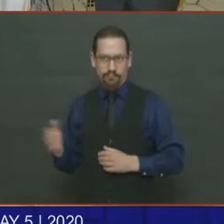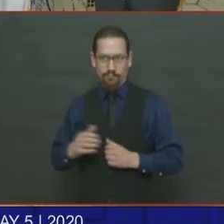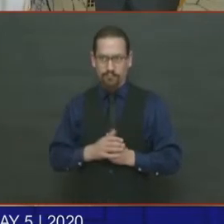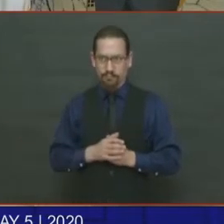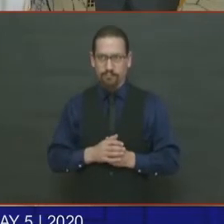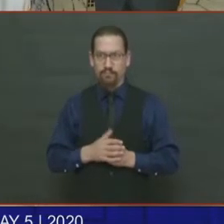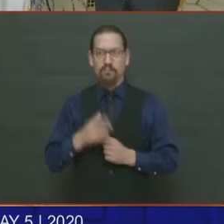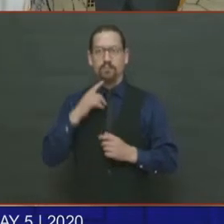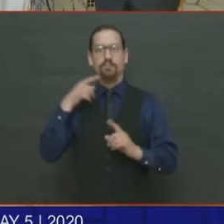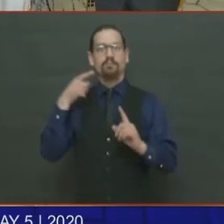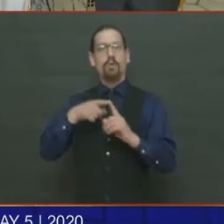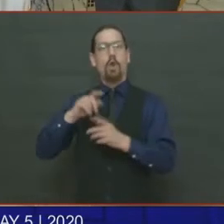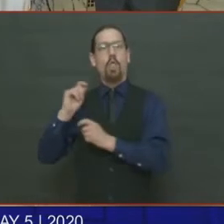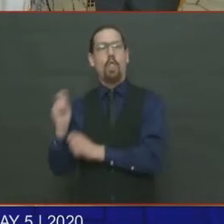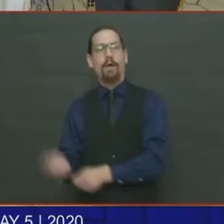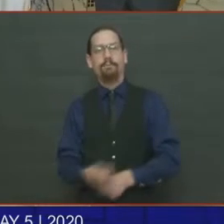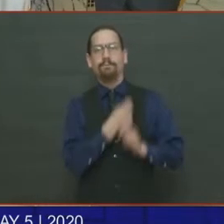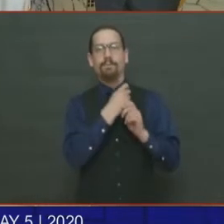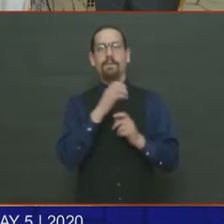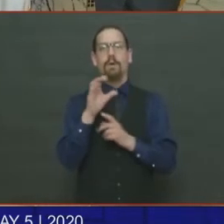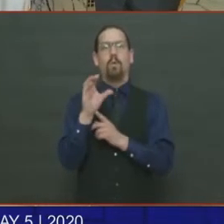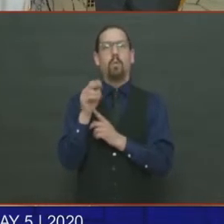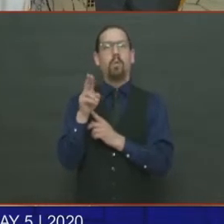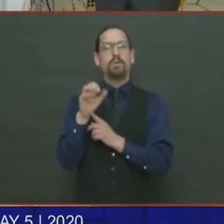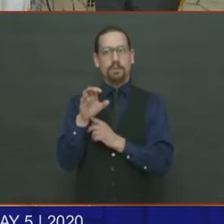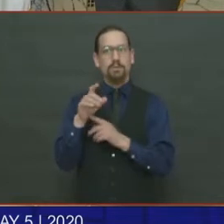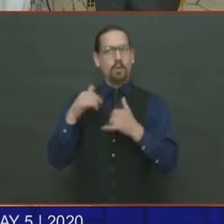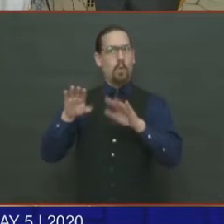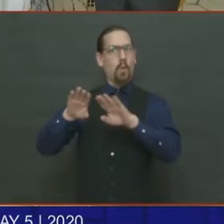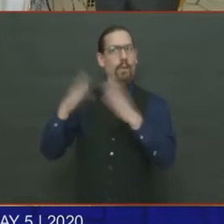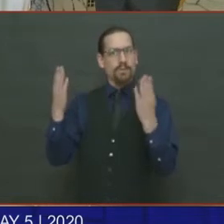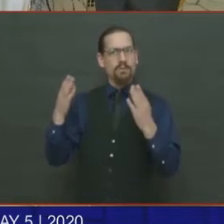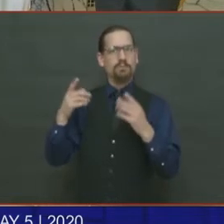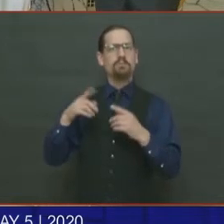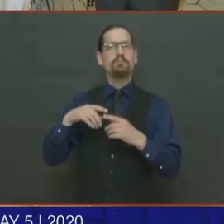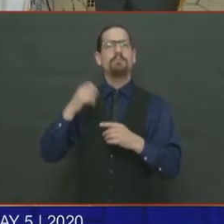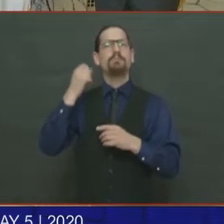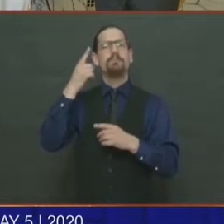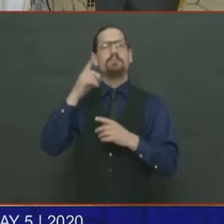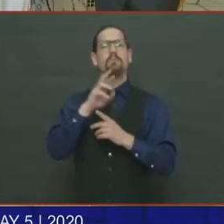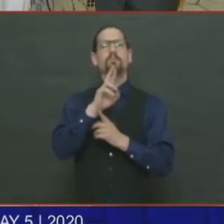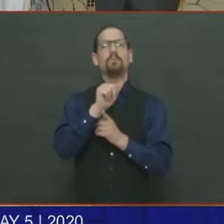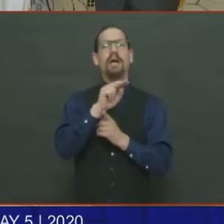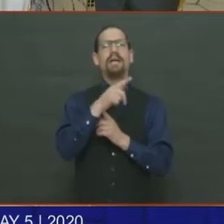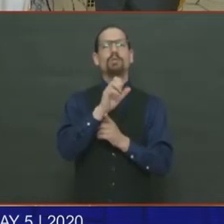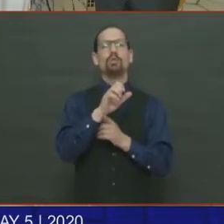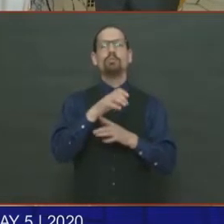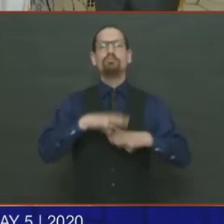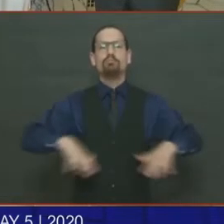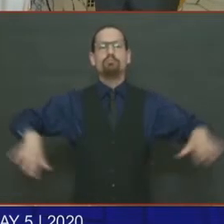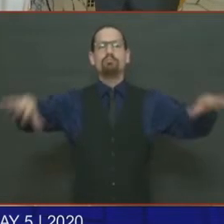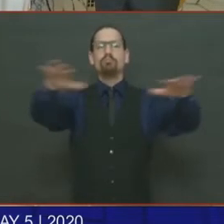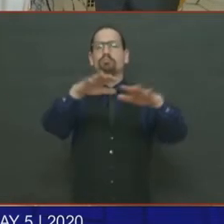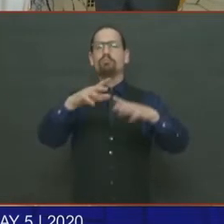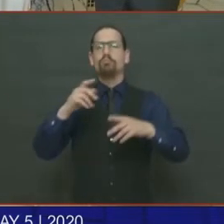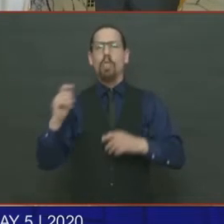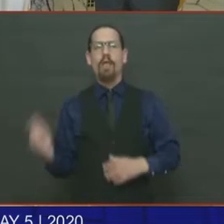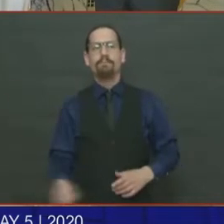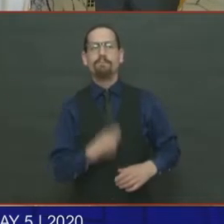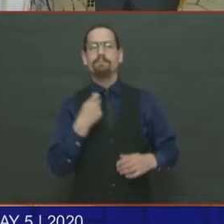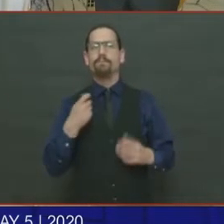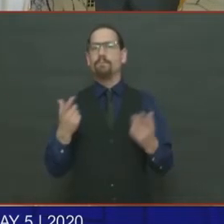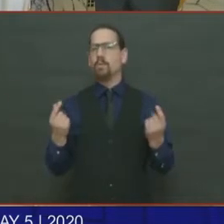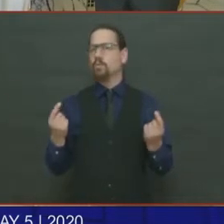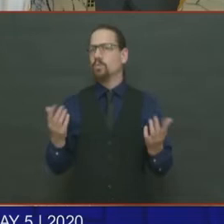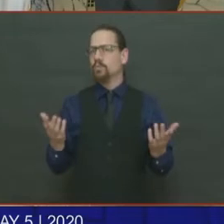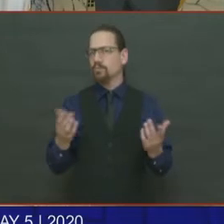Father Talon regarding the number of people allowed to attend a funeral compared to Massachusetts and Connecticut? Why is Rhode Island no more